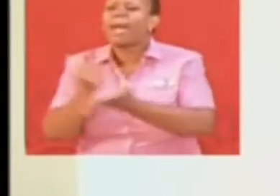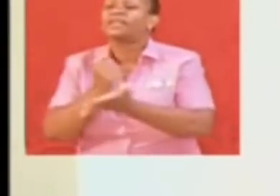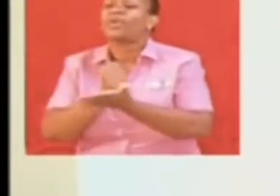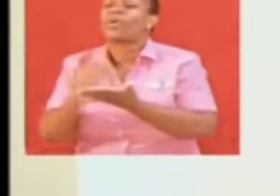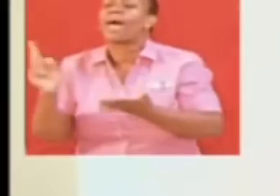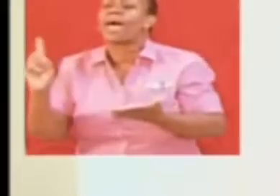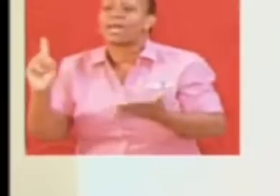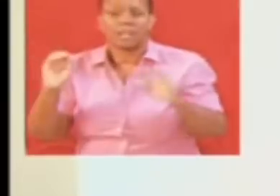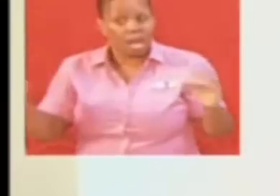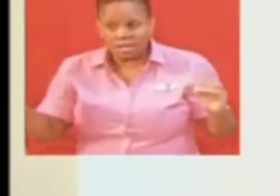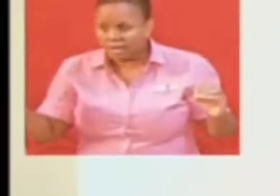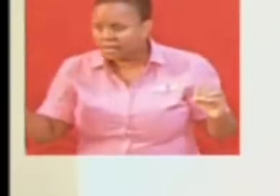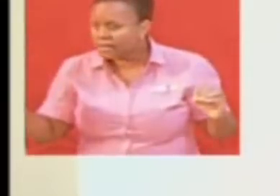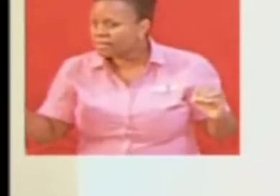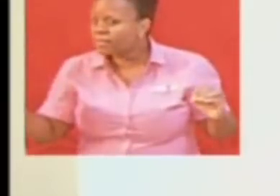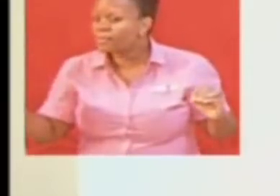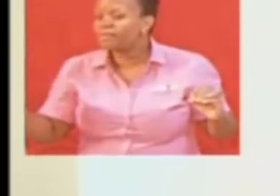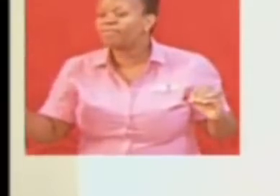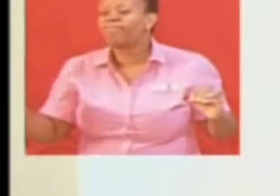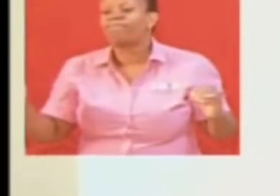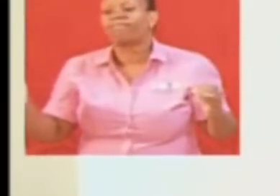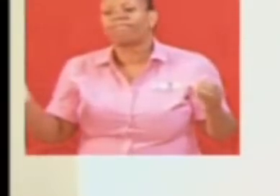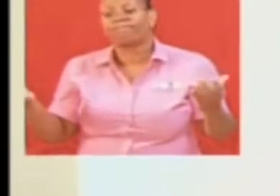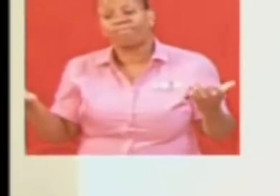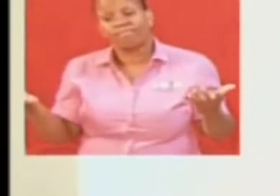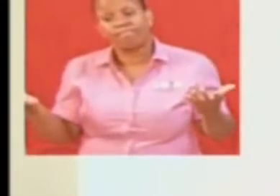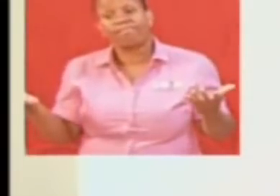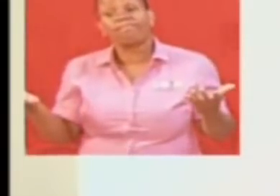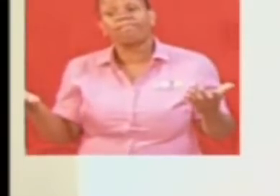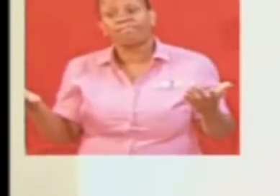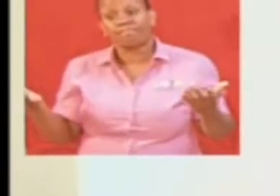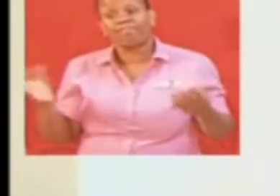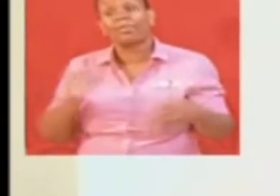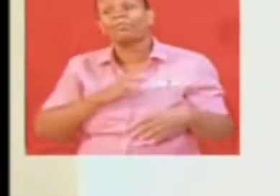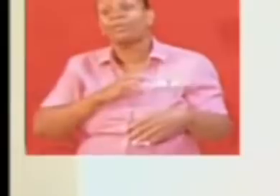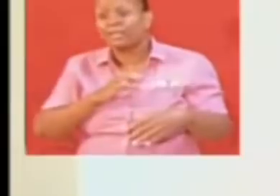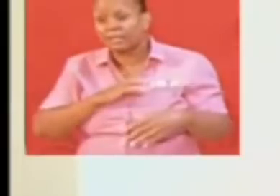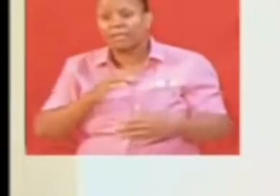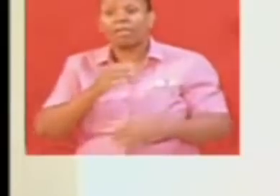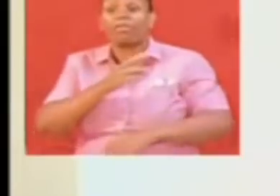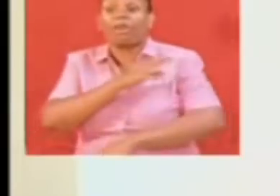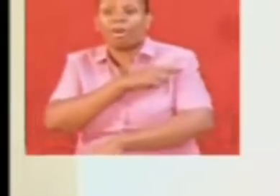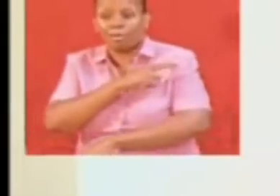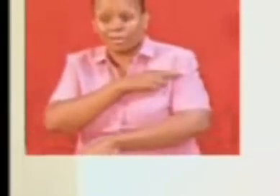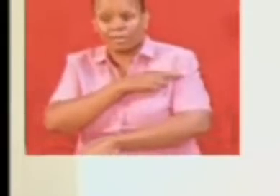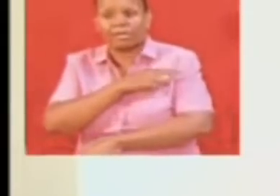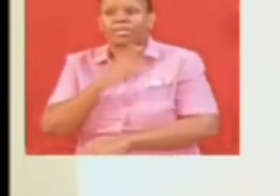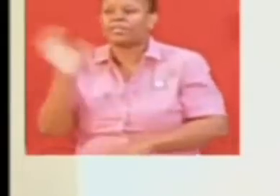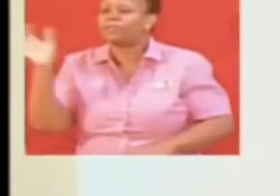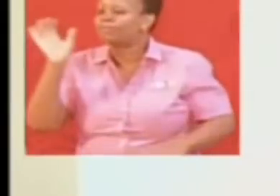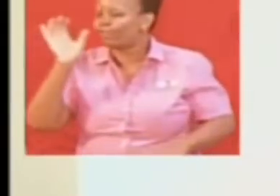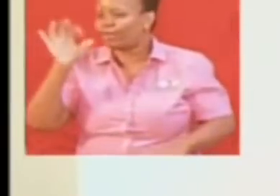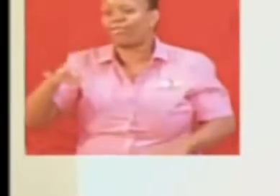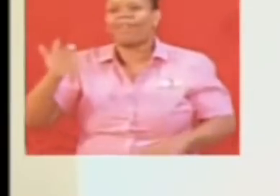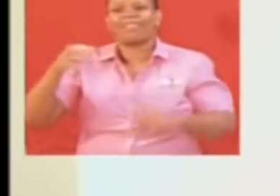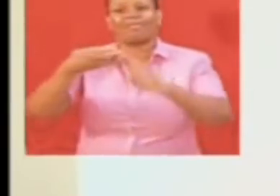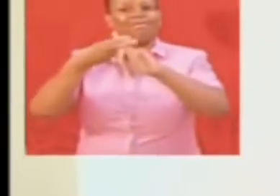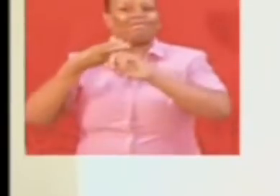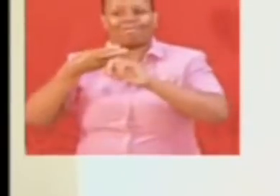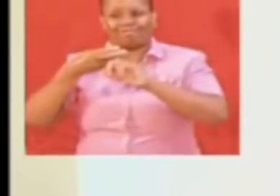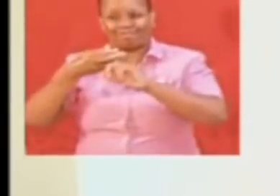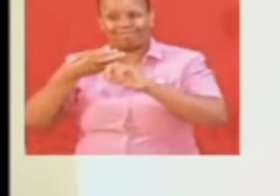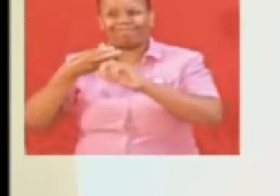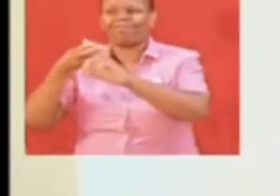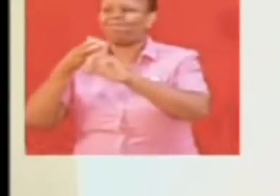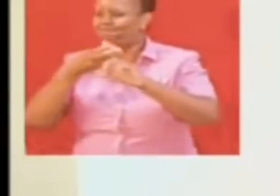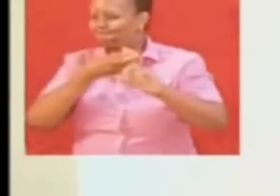country, there are times when you would see that persons have been picked up for being here illegally, or you would see that the Coast Guard have stopped